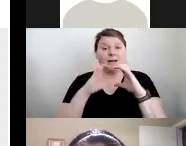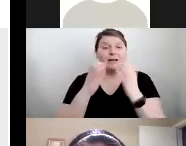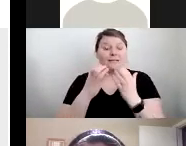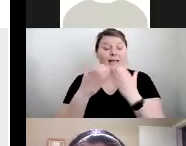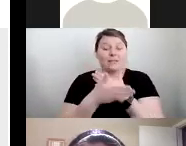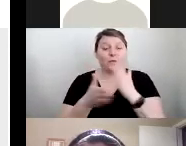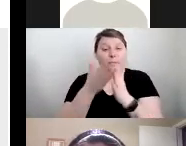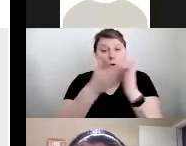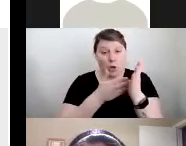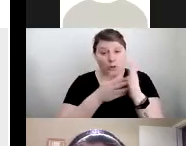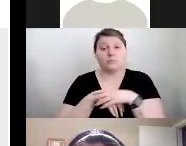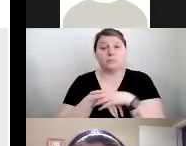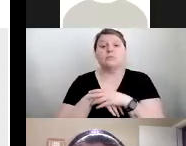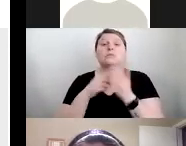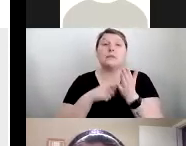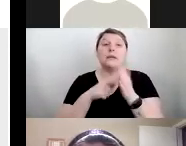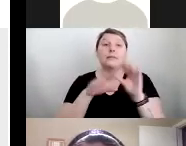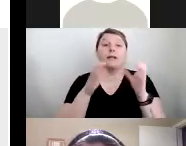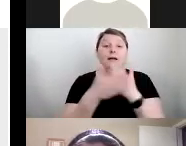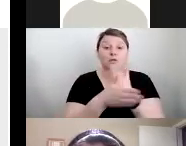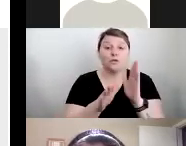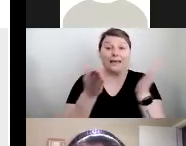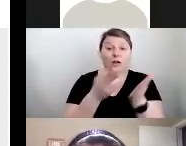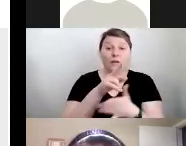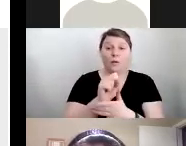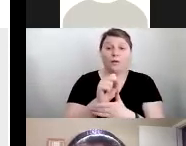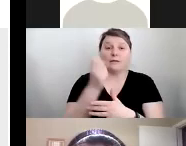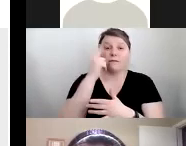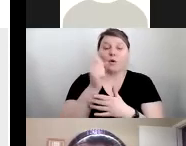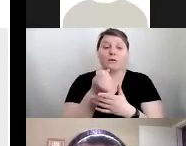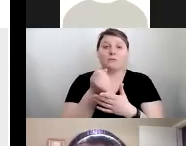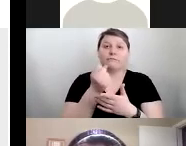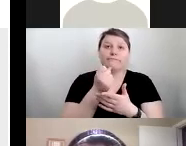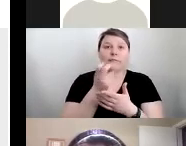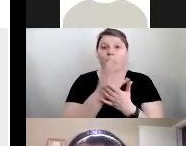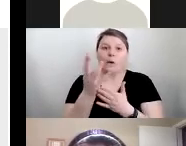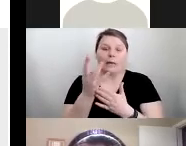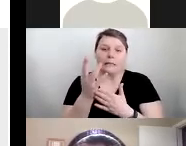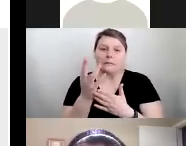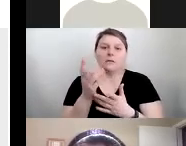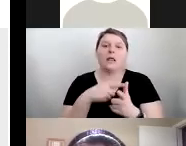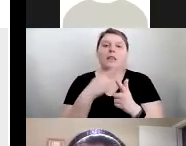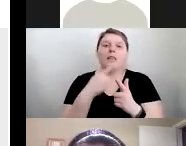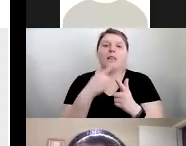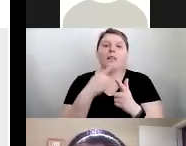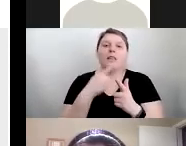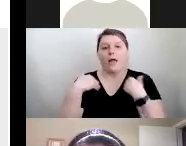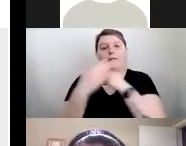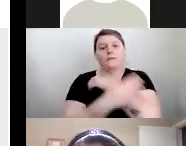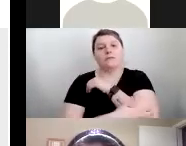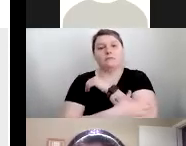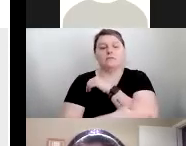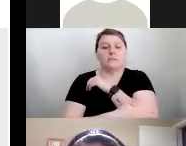components. Sometimes you'll do a classroom in the United States for a couple weeks or 4 weeks, and then they'll have an overseas experience for